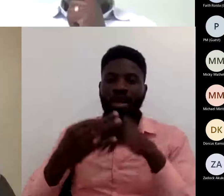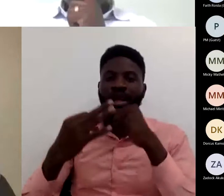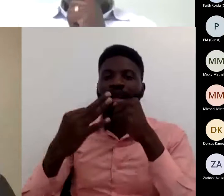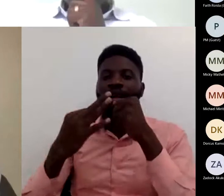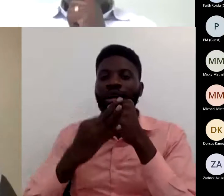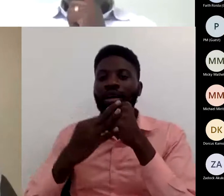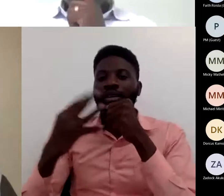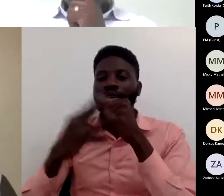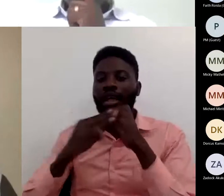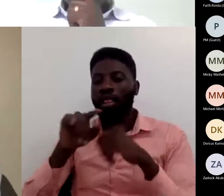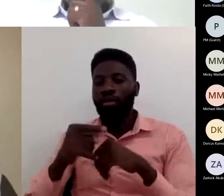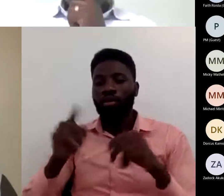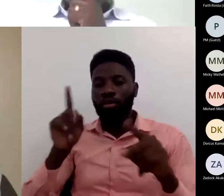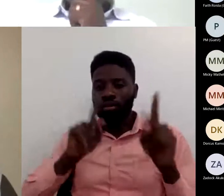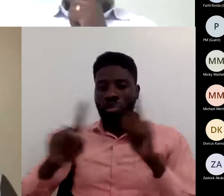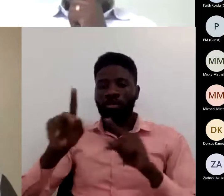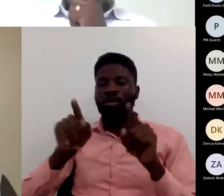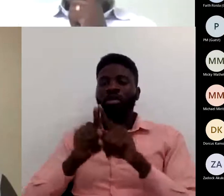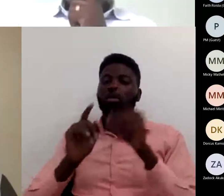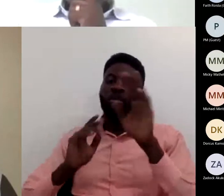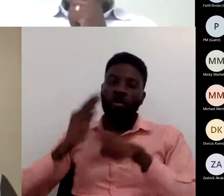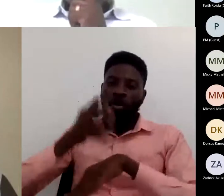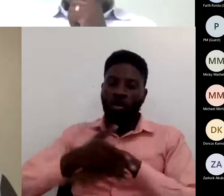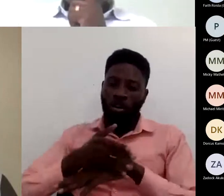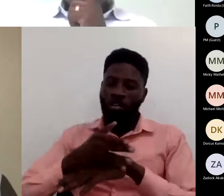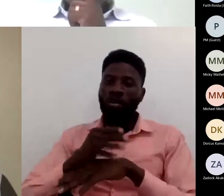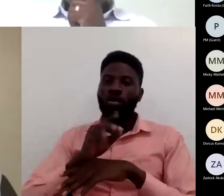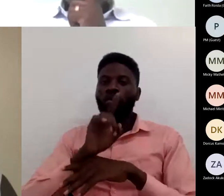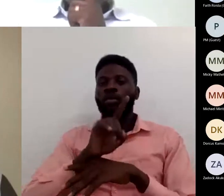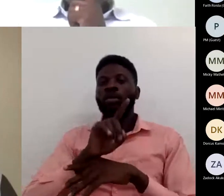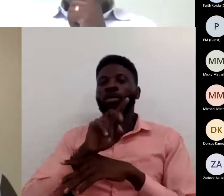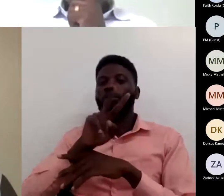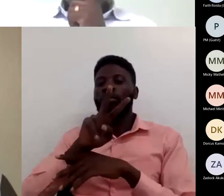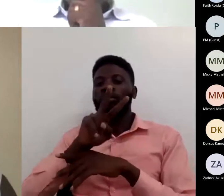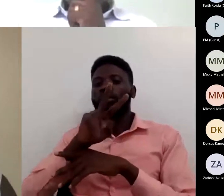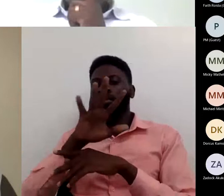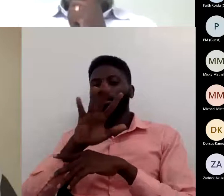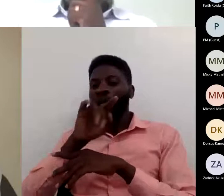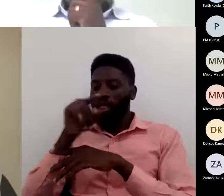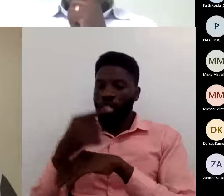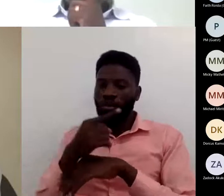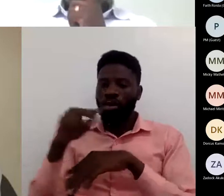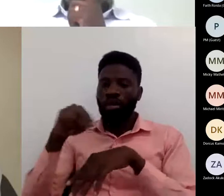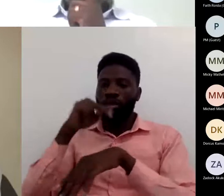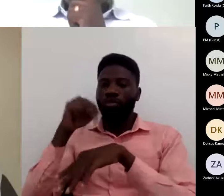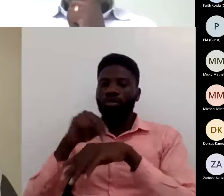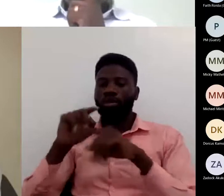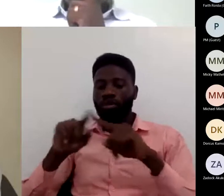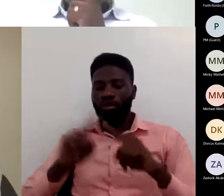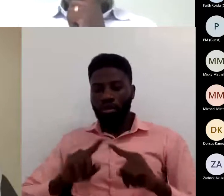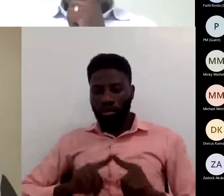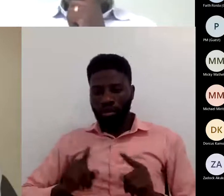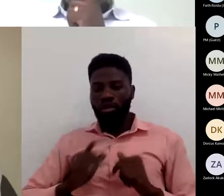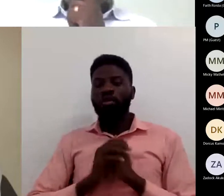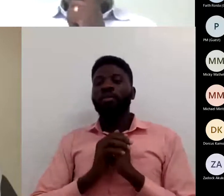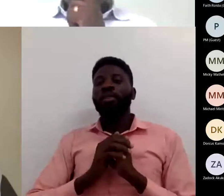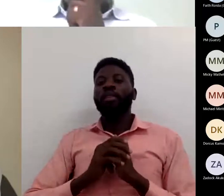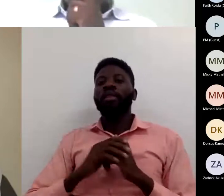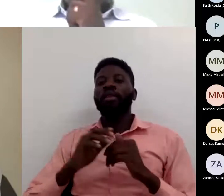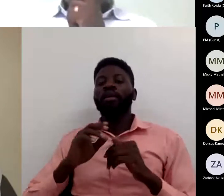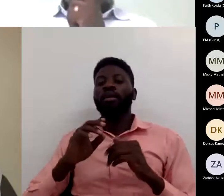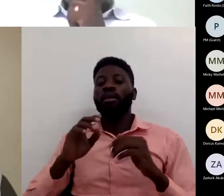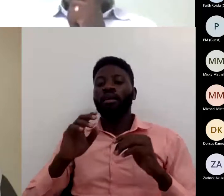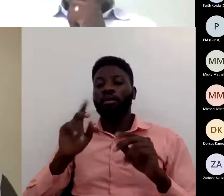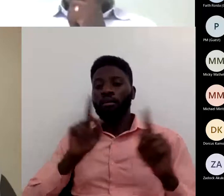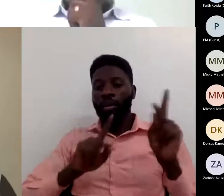over 125,000 nationalities. And I think the people who've spoken here are just a good sample